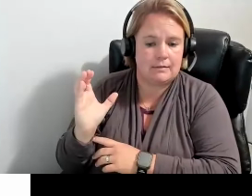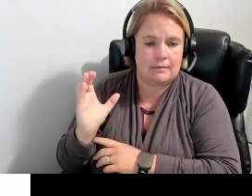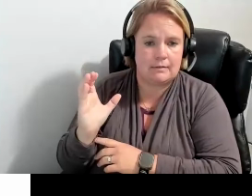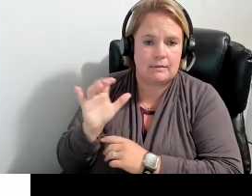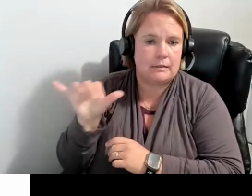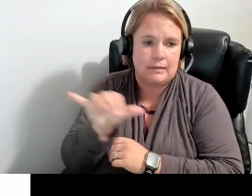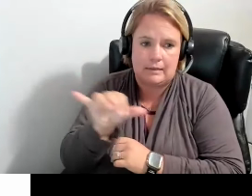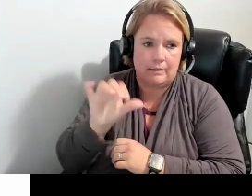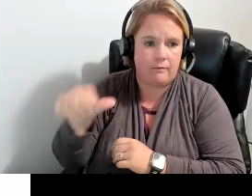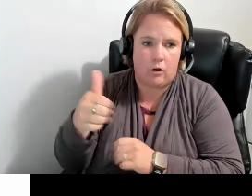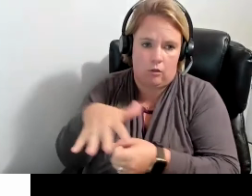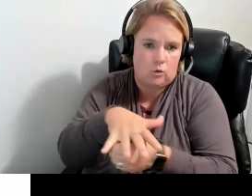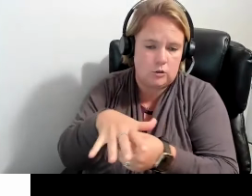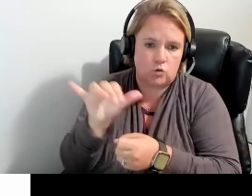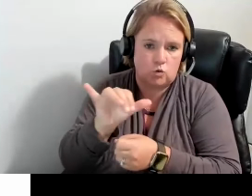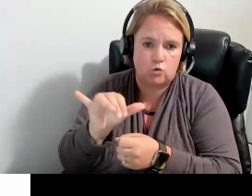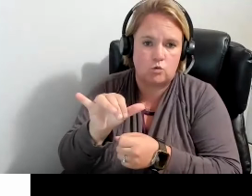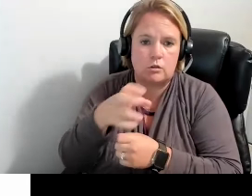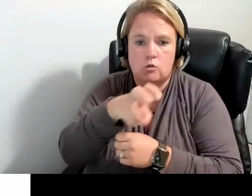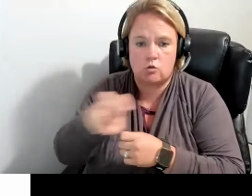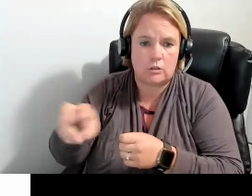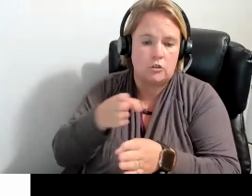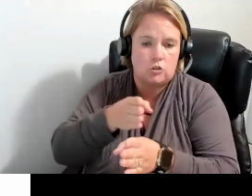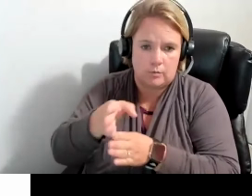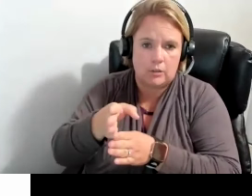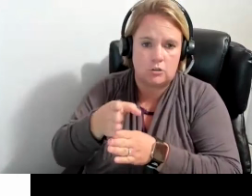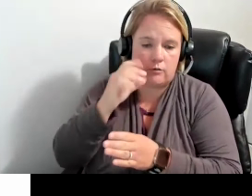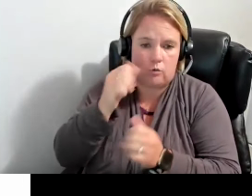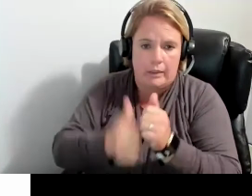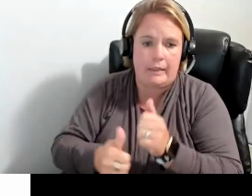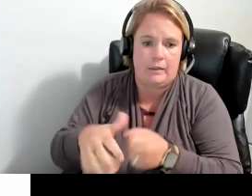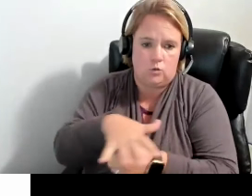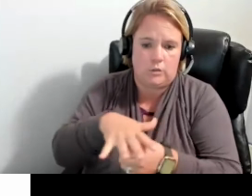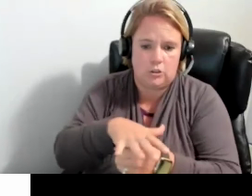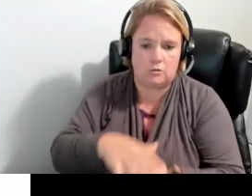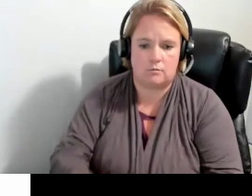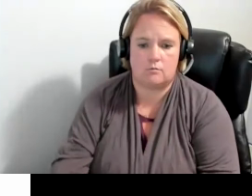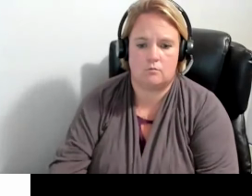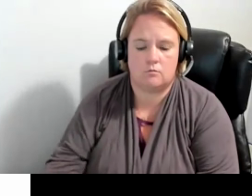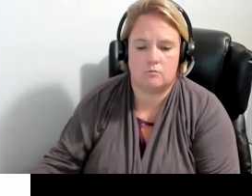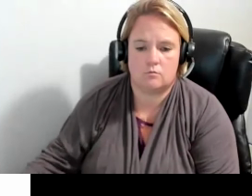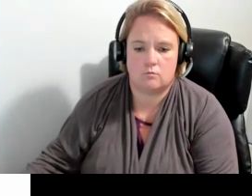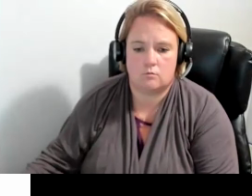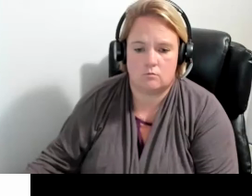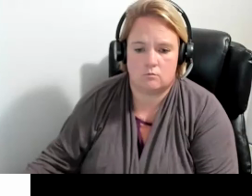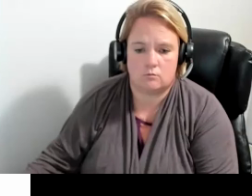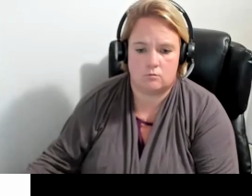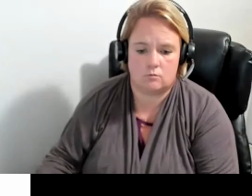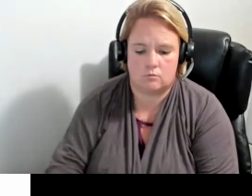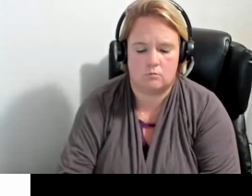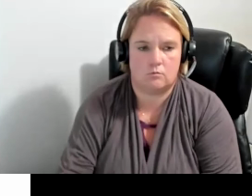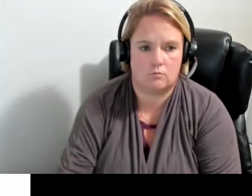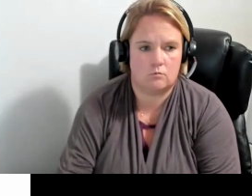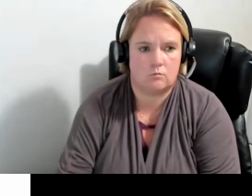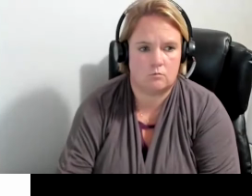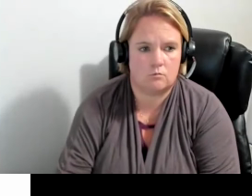same for all the other regions. There's a transition specialist that focuses on each region. So that transition specialist is also building relationships